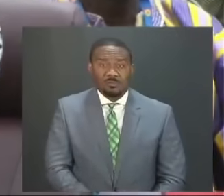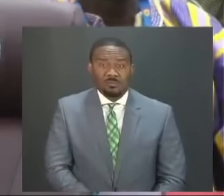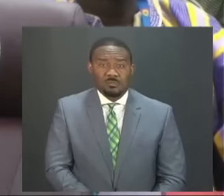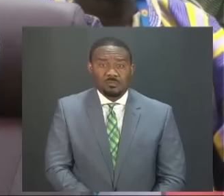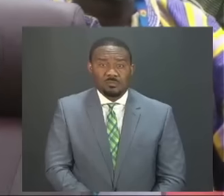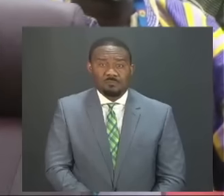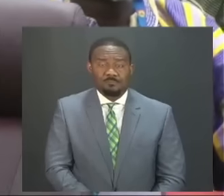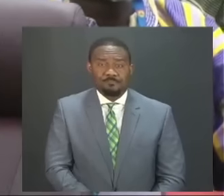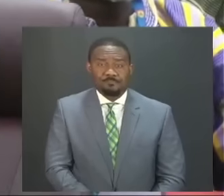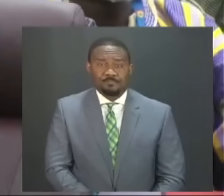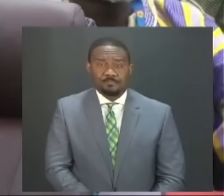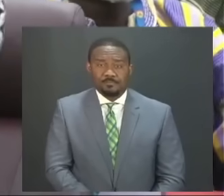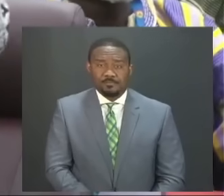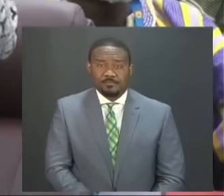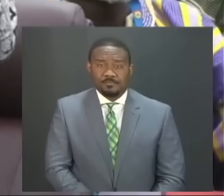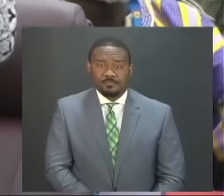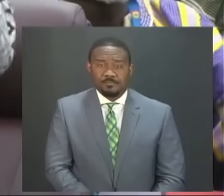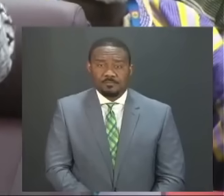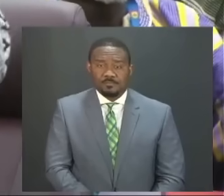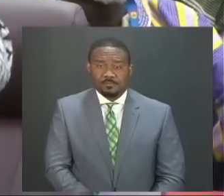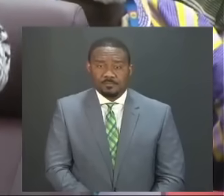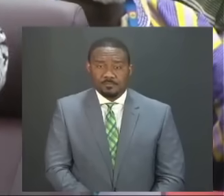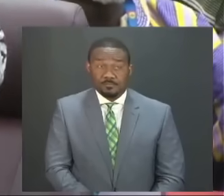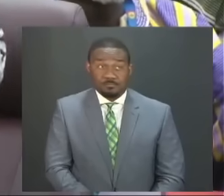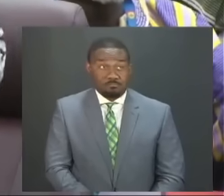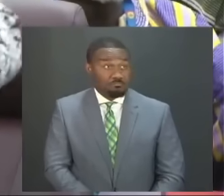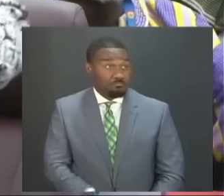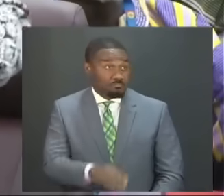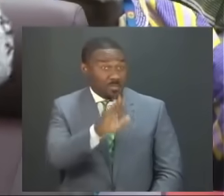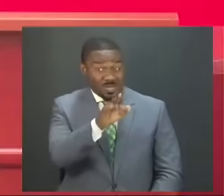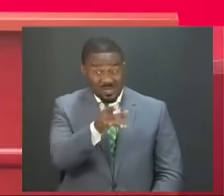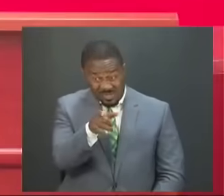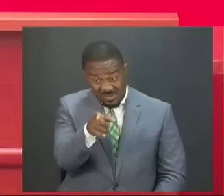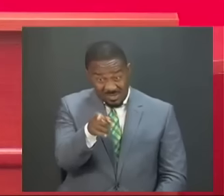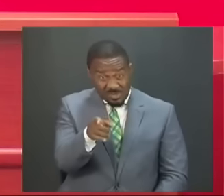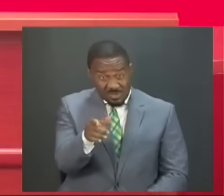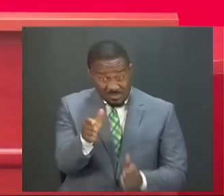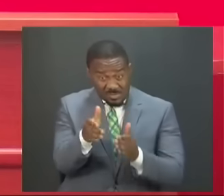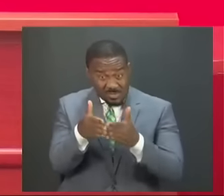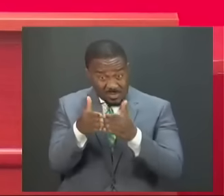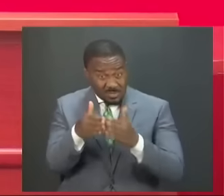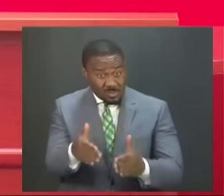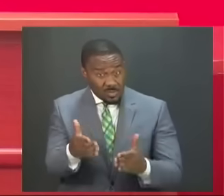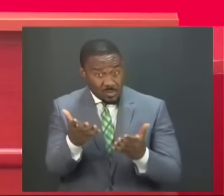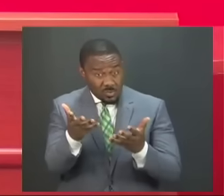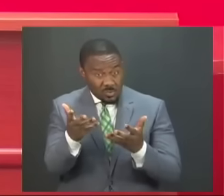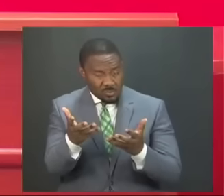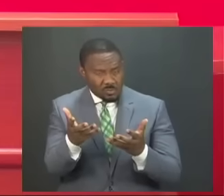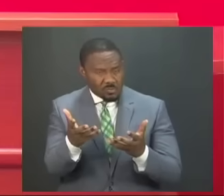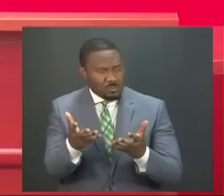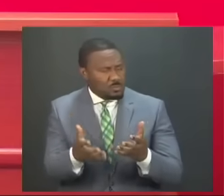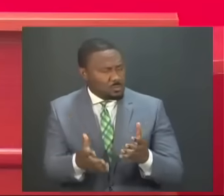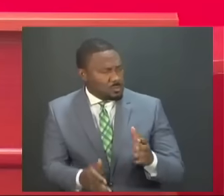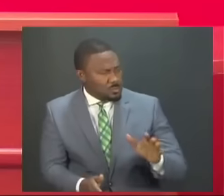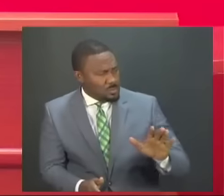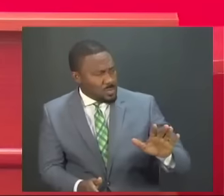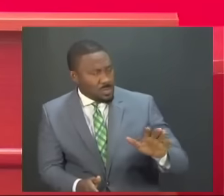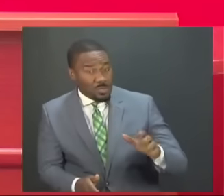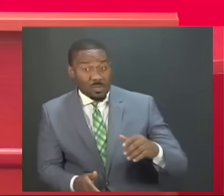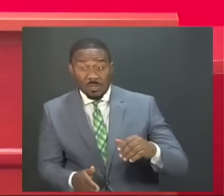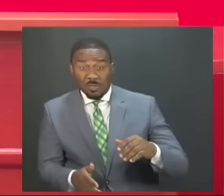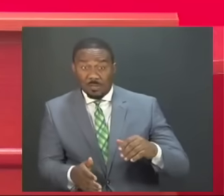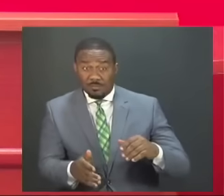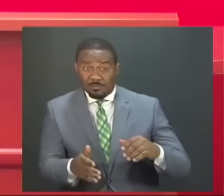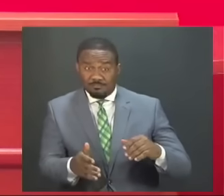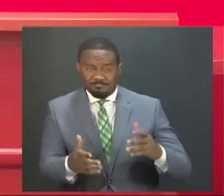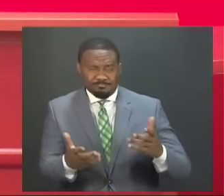Mr. Speaker, if the minority leader intends to raise an issue arising out of the business